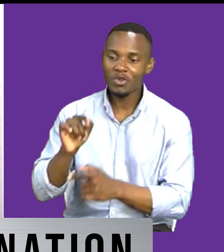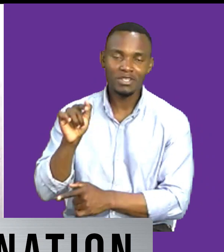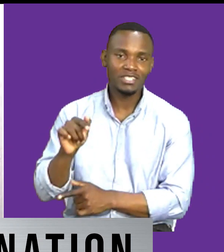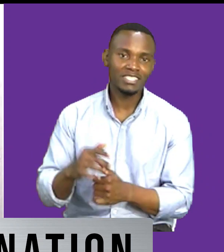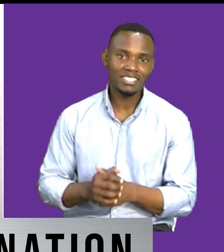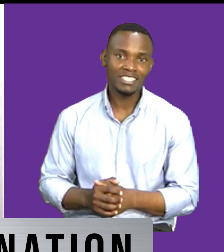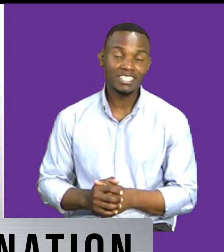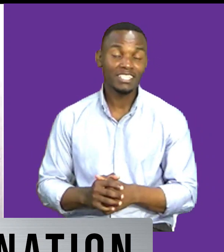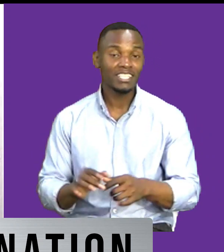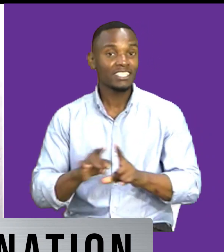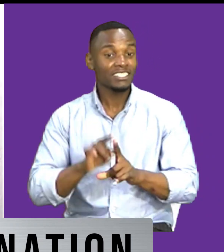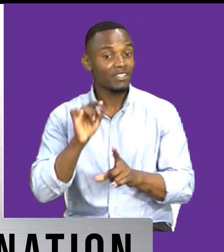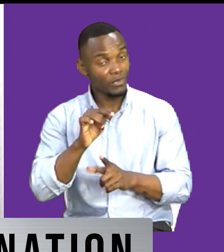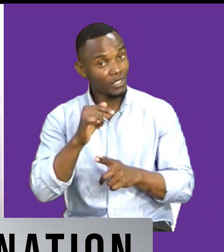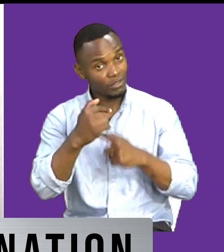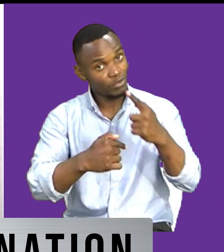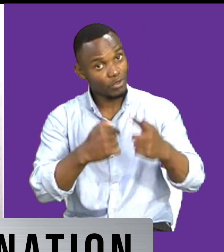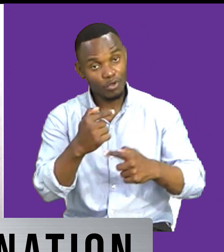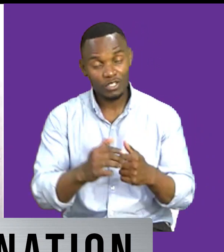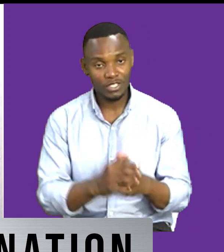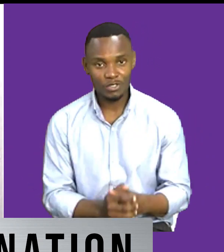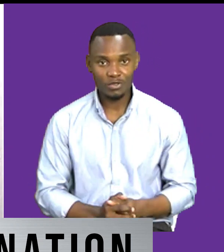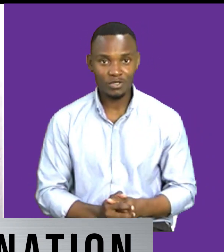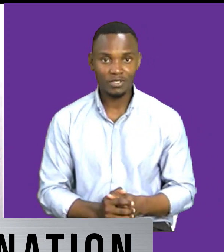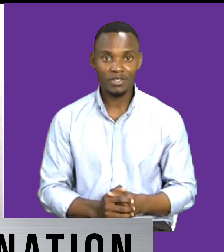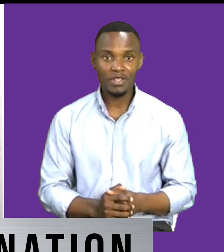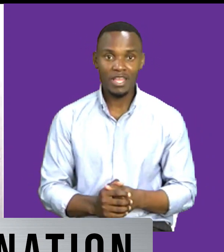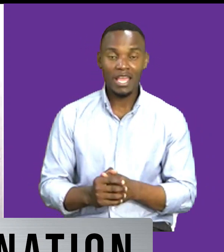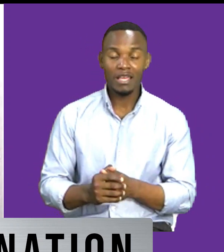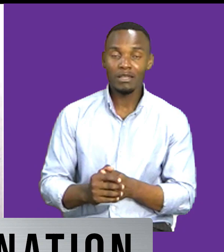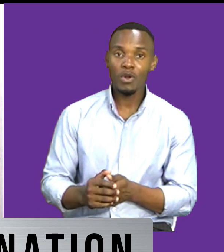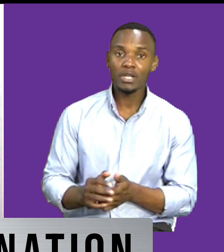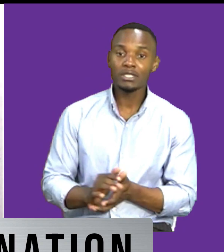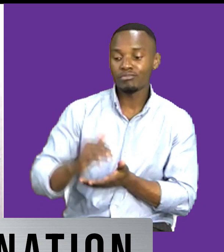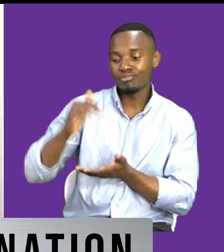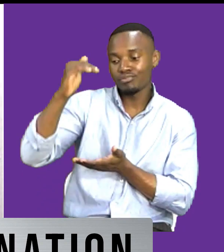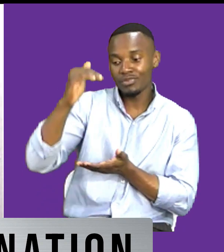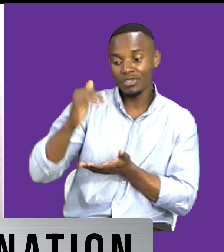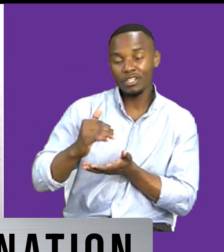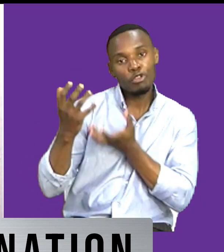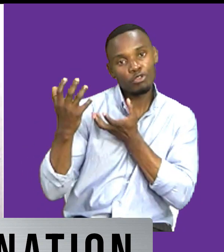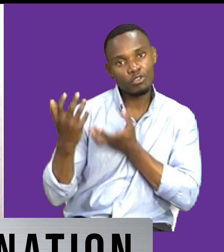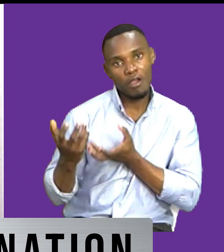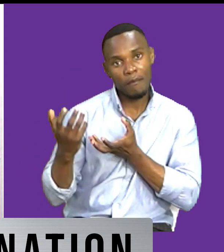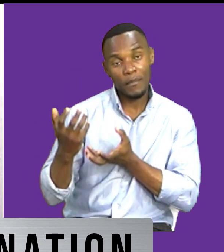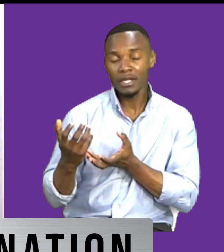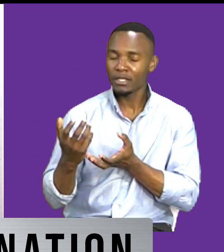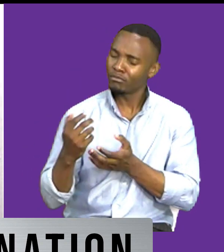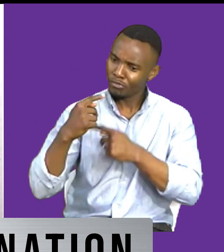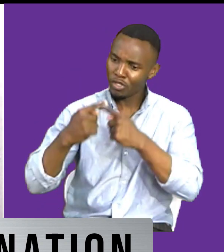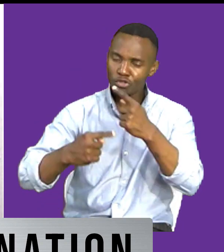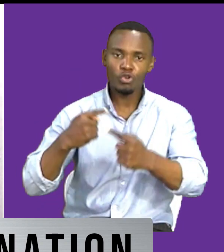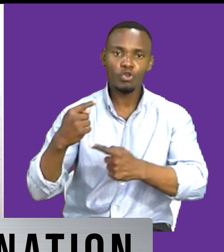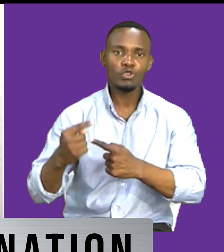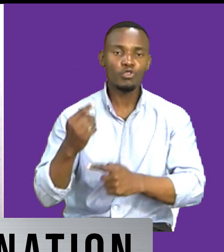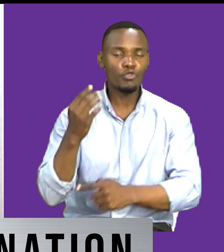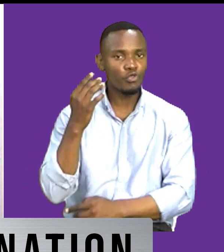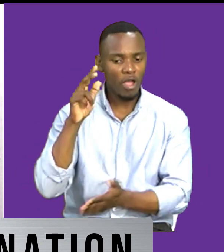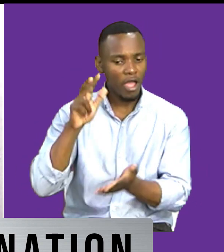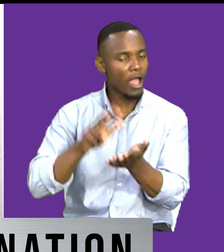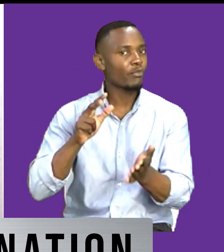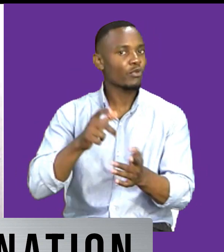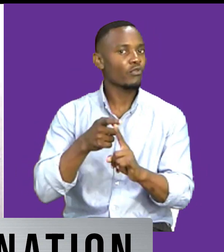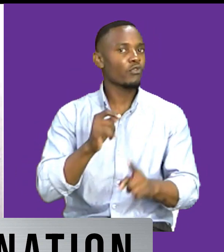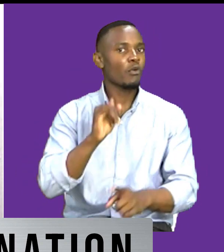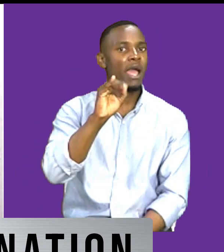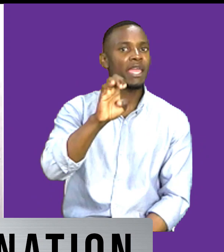Mzigo went through, Jonah, through IBC. Punguza Mzigo failed at the level of the county assemblies. It went through IBC, got the